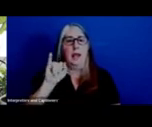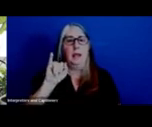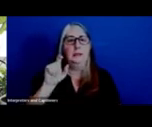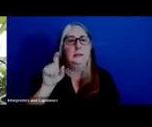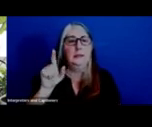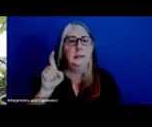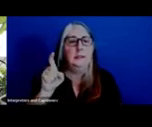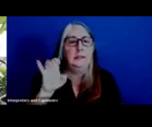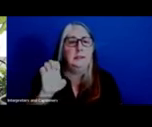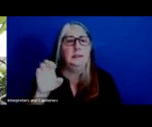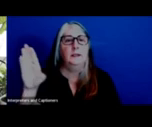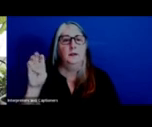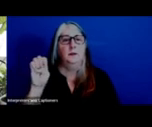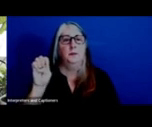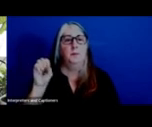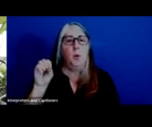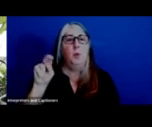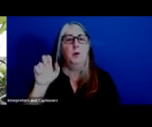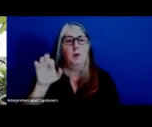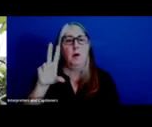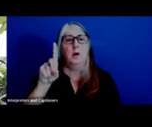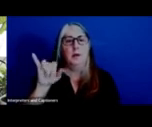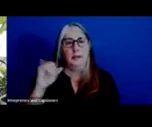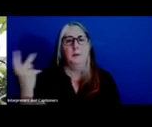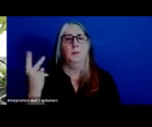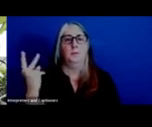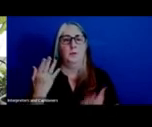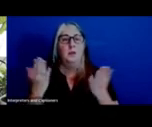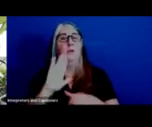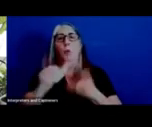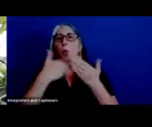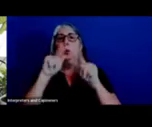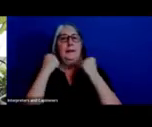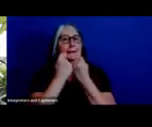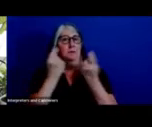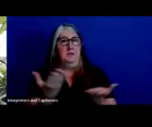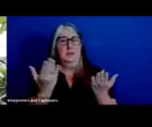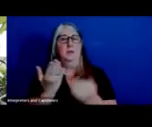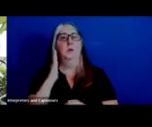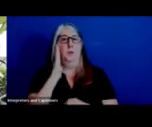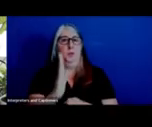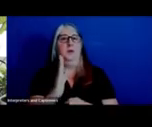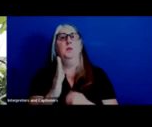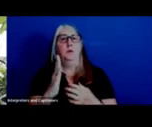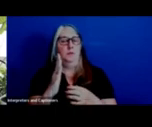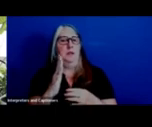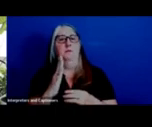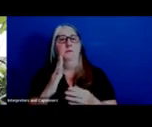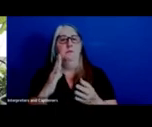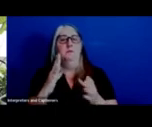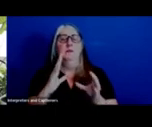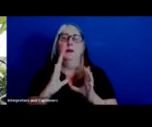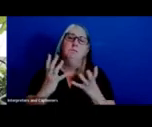me, and the rest of the NCAPPS team is here, and will be engaging with you on chat and helping to run